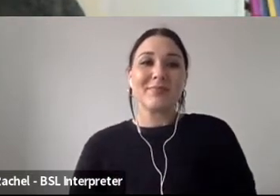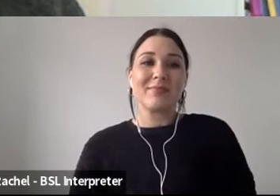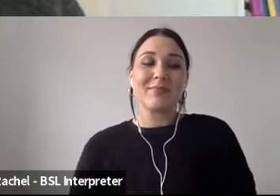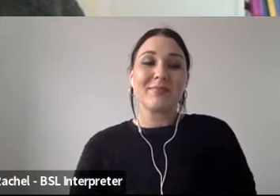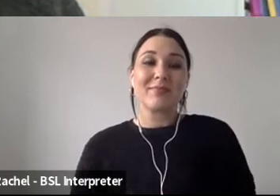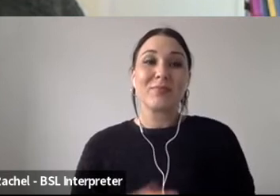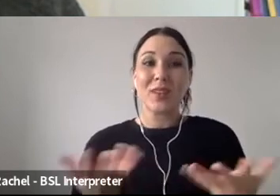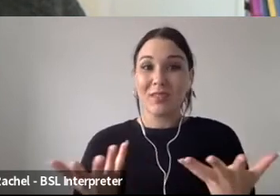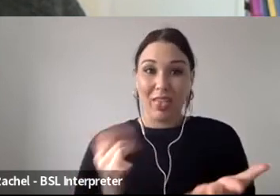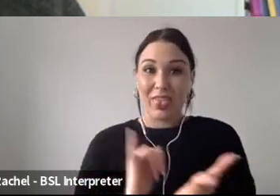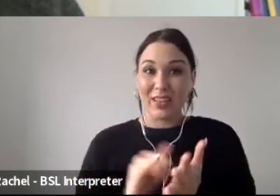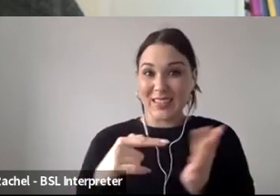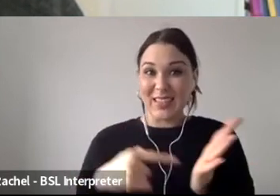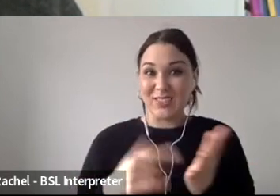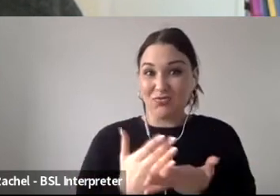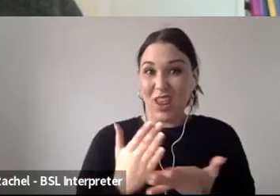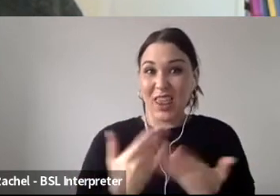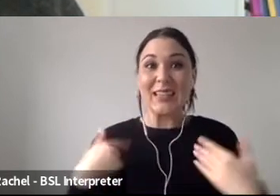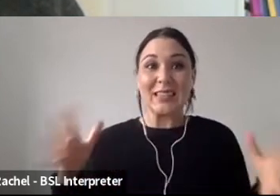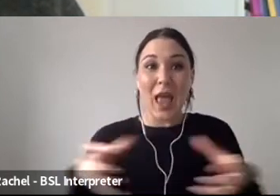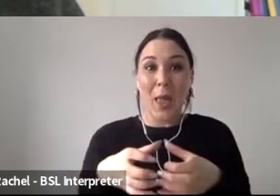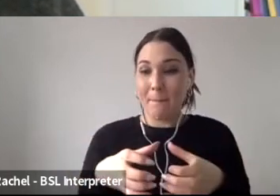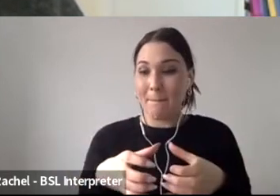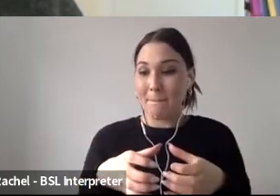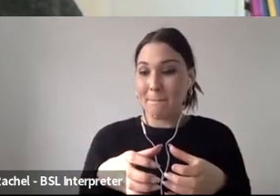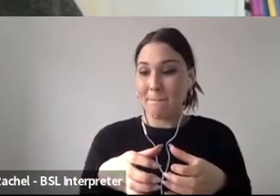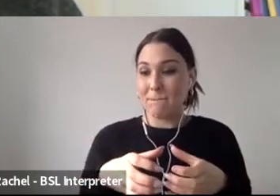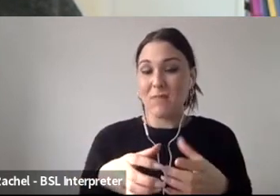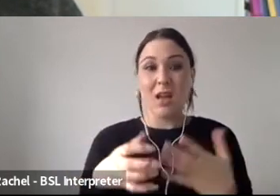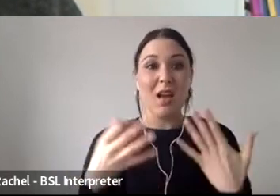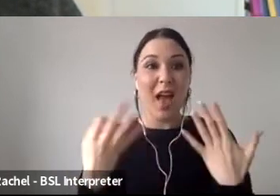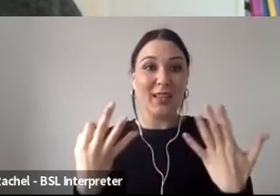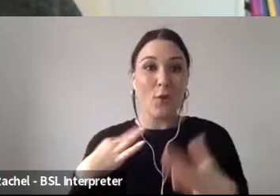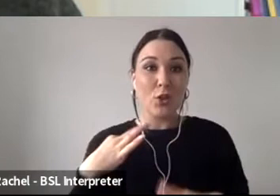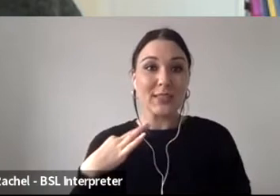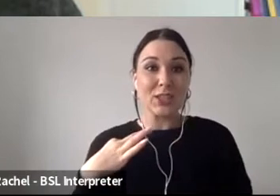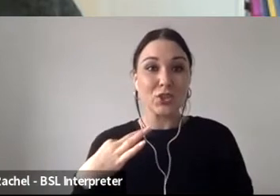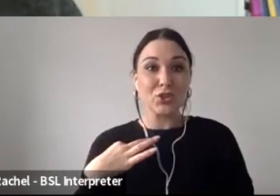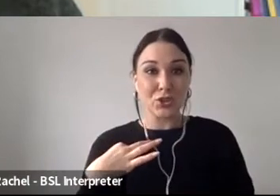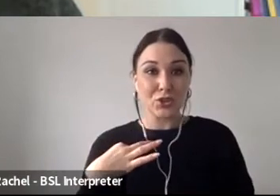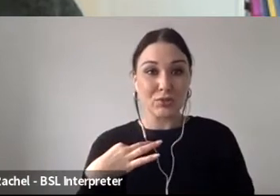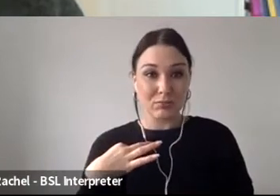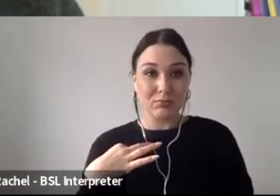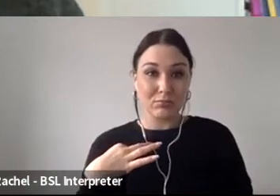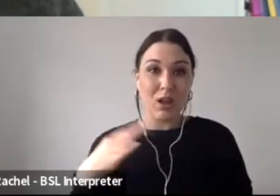that's it really. We've got a team of about 8 volunteers covering the county.